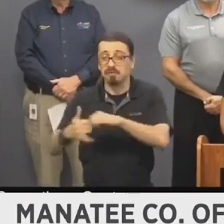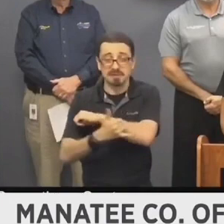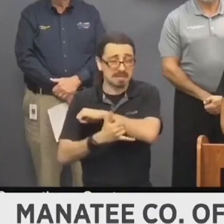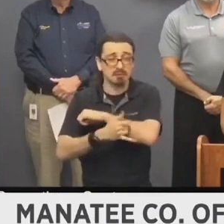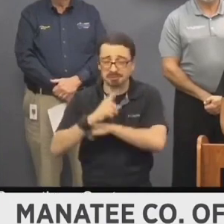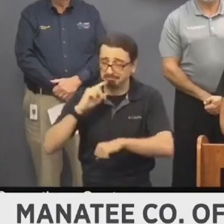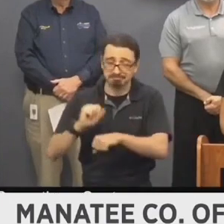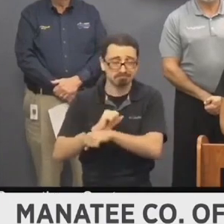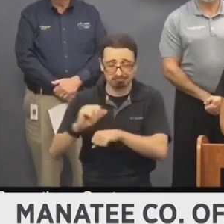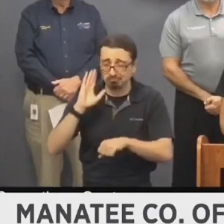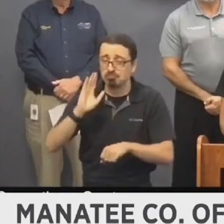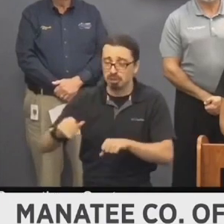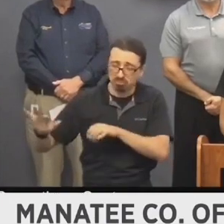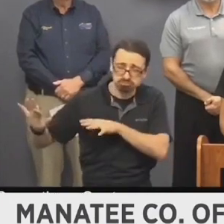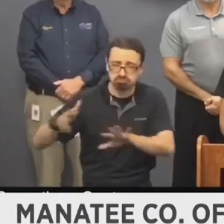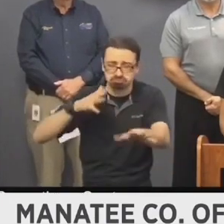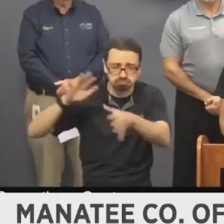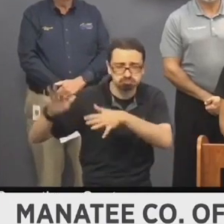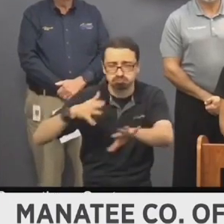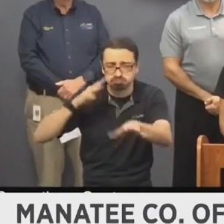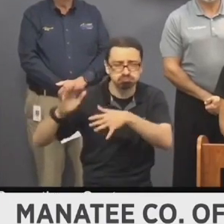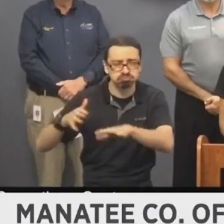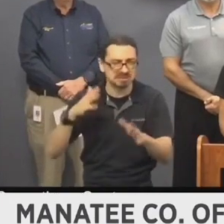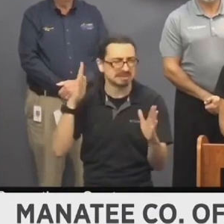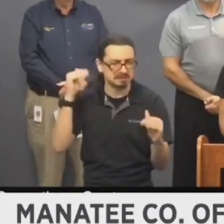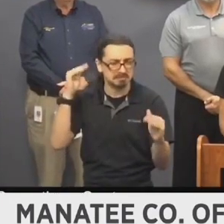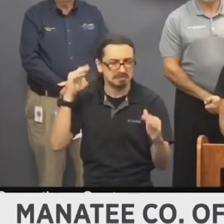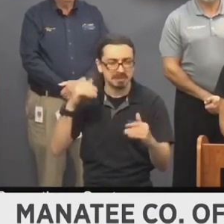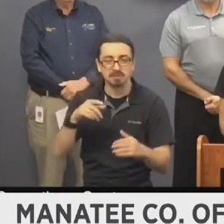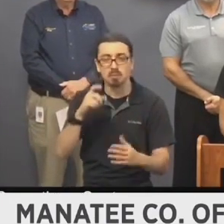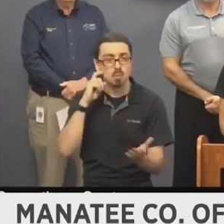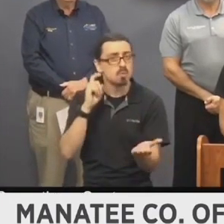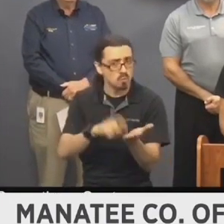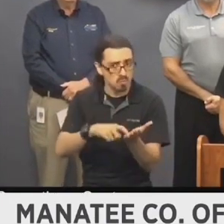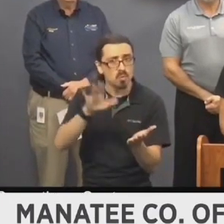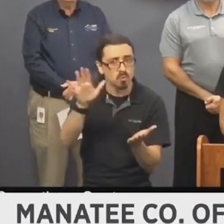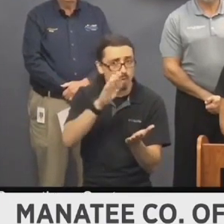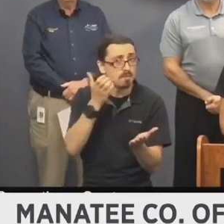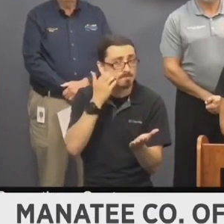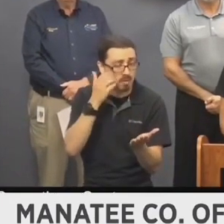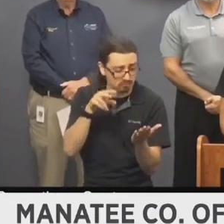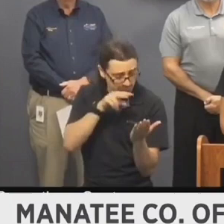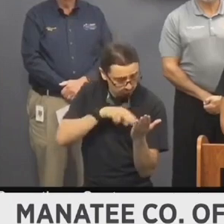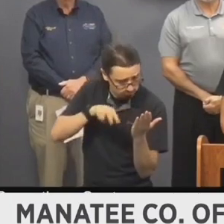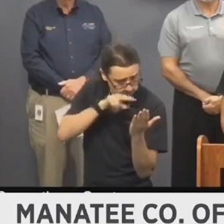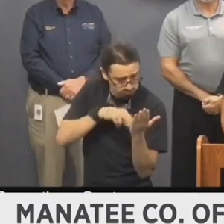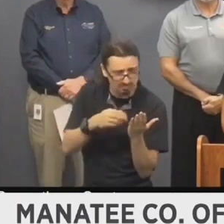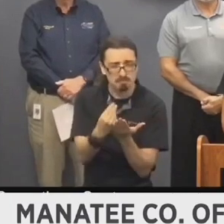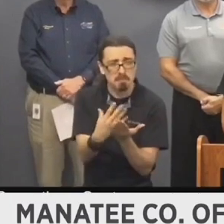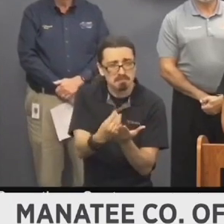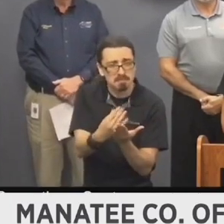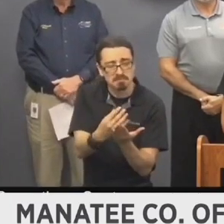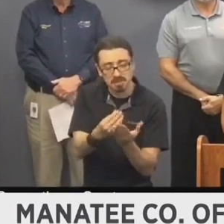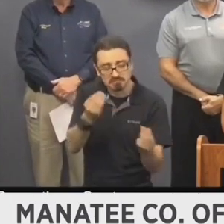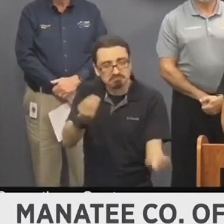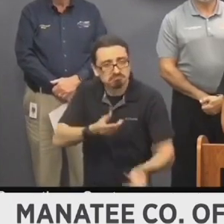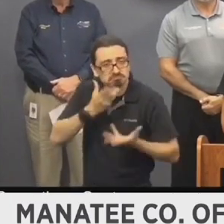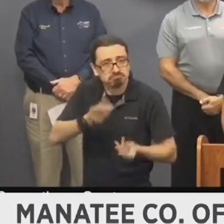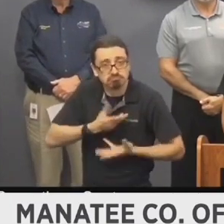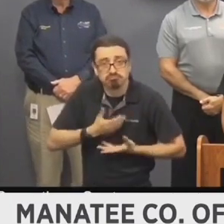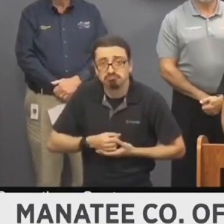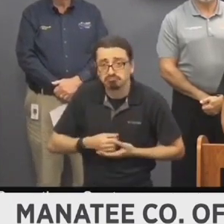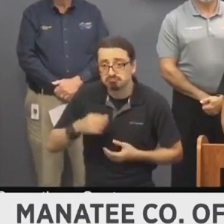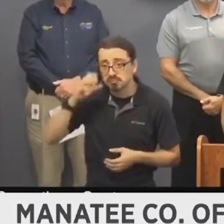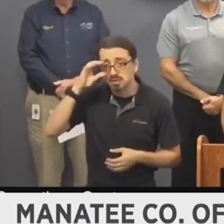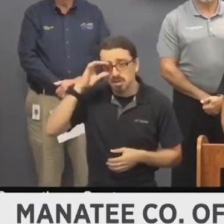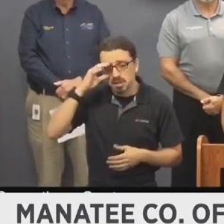encourage everyone, please get registered for the alerts. Due to the side of the storm that we're looking to expect, we are expecting to see some tornadic activity. So those